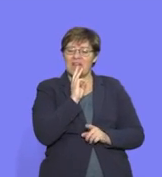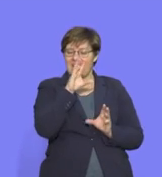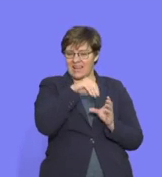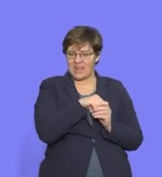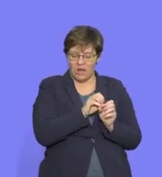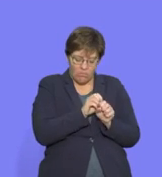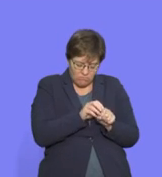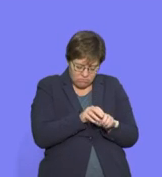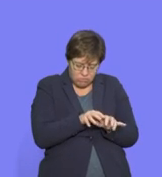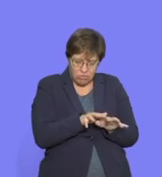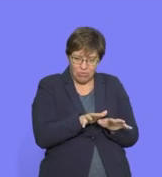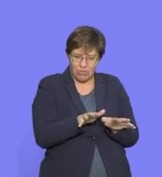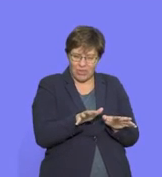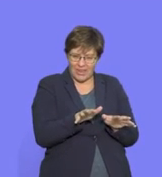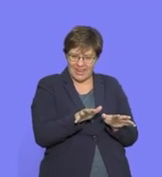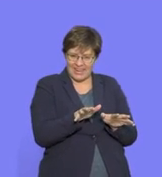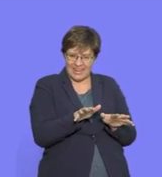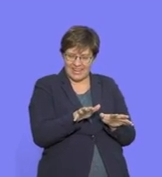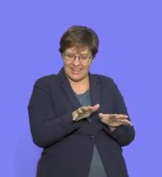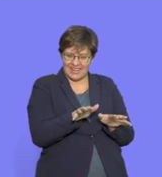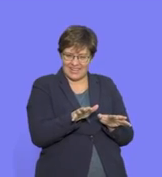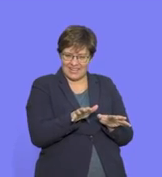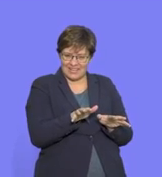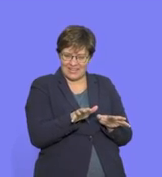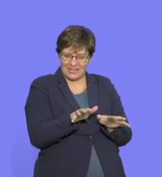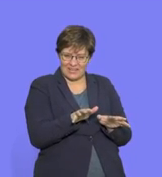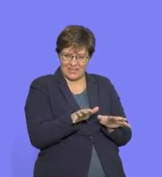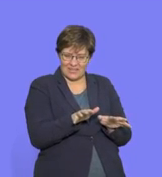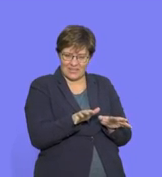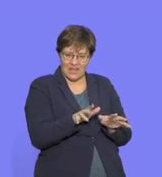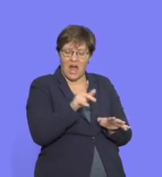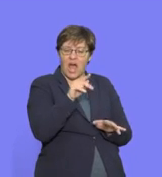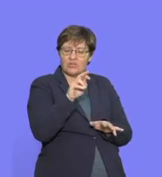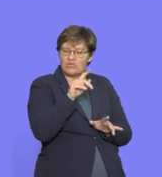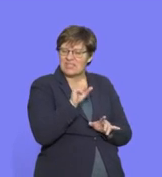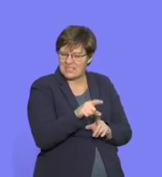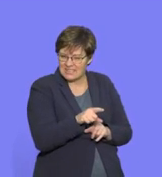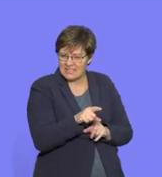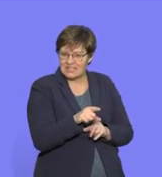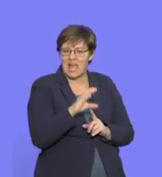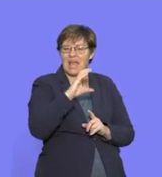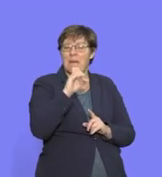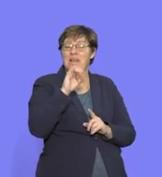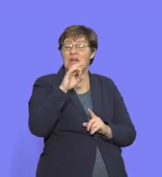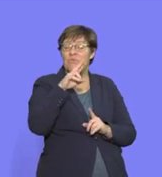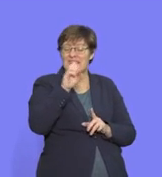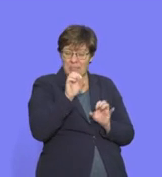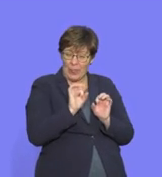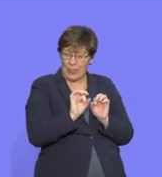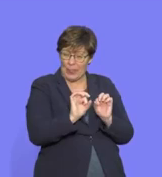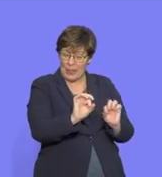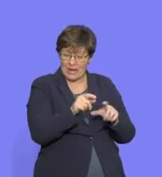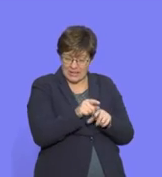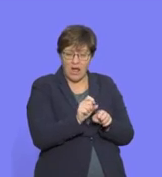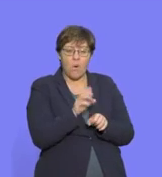part, seeps out of these, right, of the arteries, especially the capillaries. And